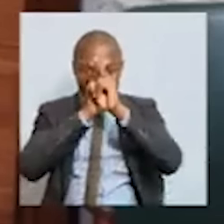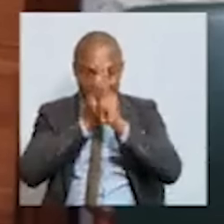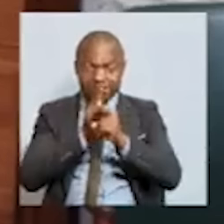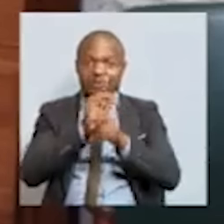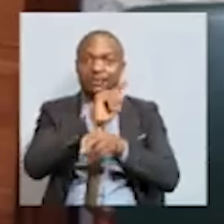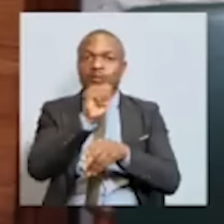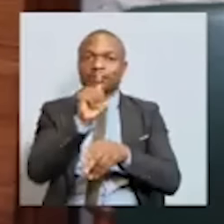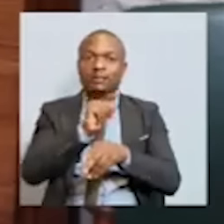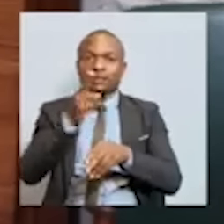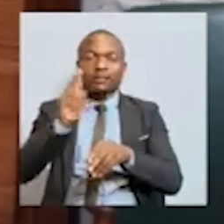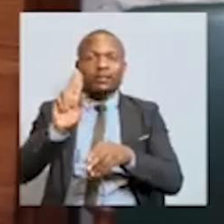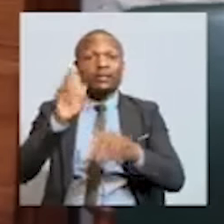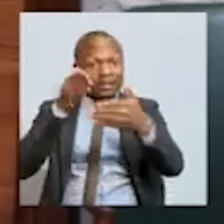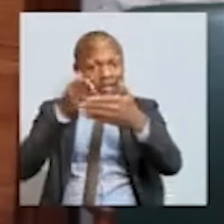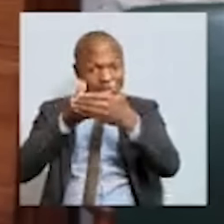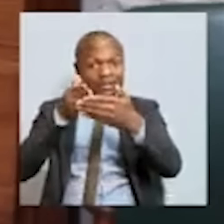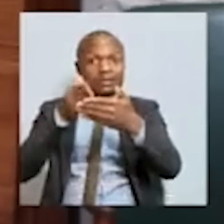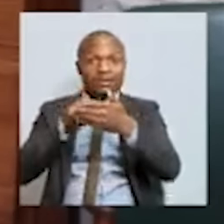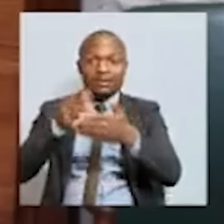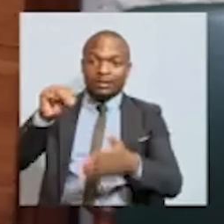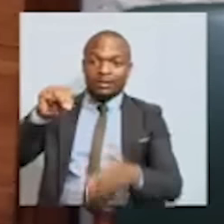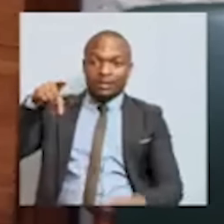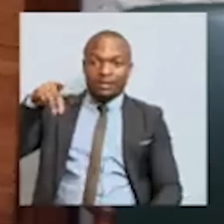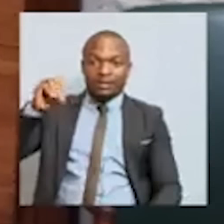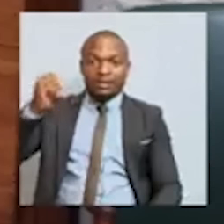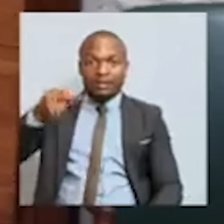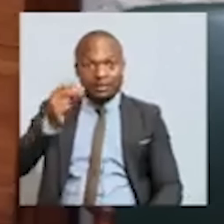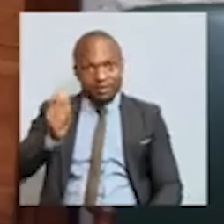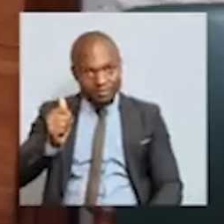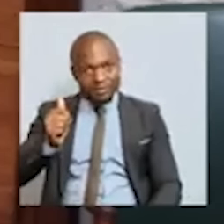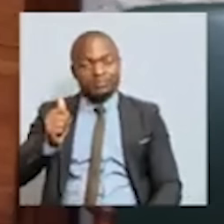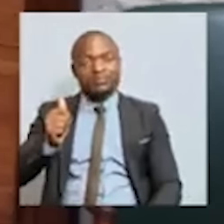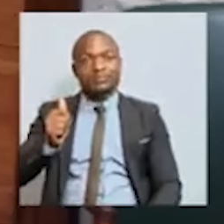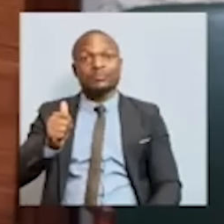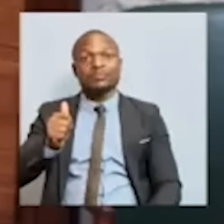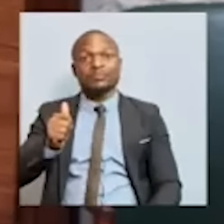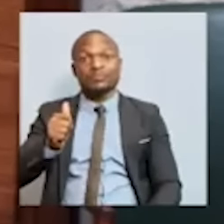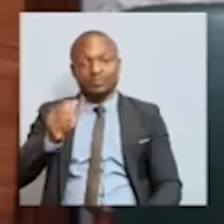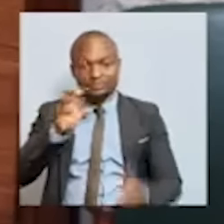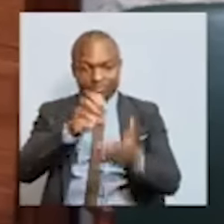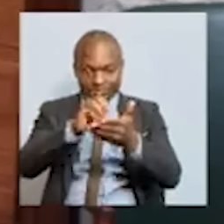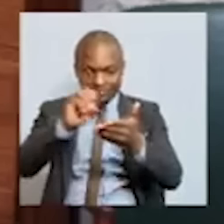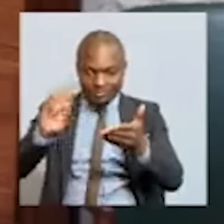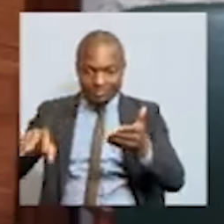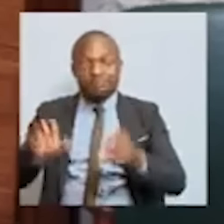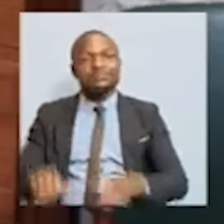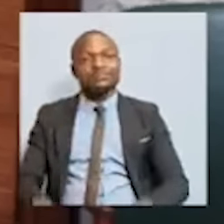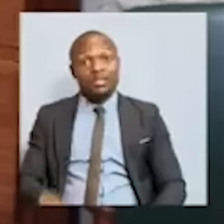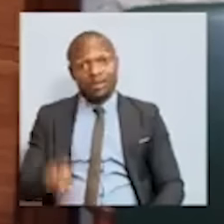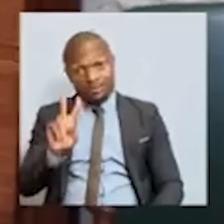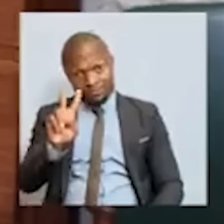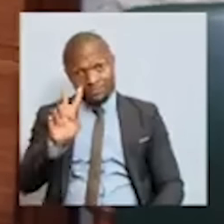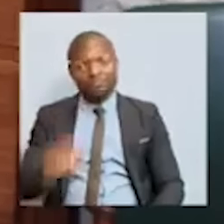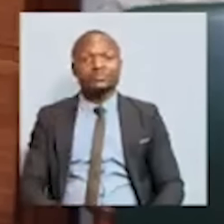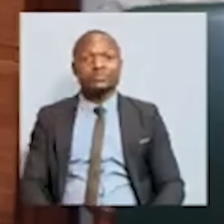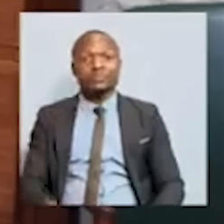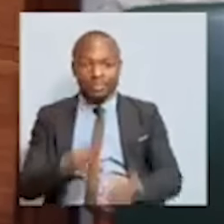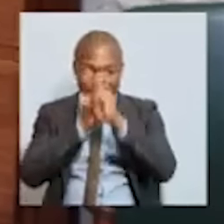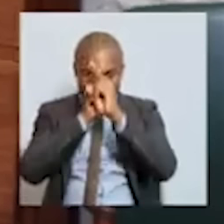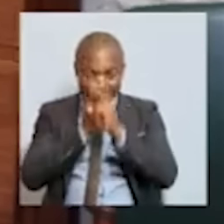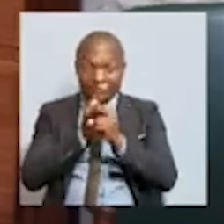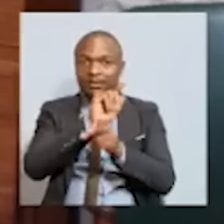Zulu MP against Honorable M. Imposha MP be dismissed. And two, that Mr.